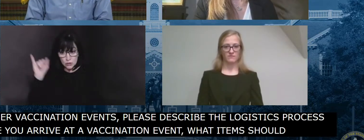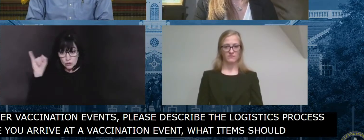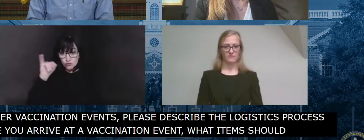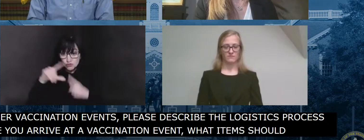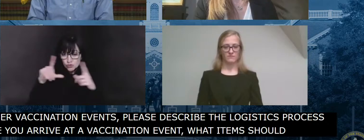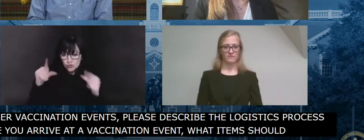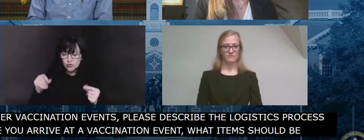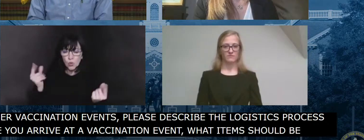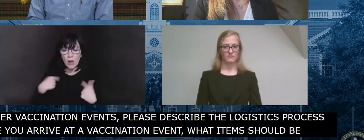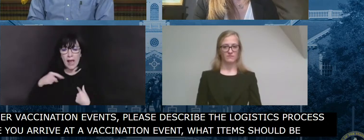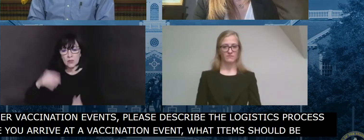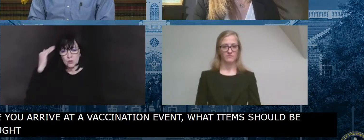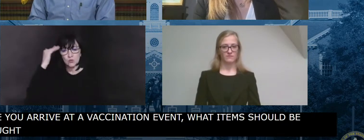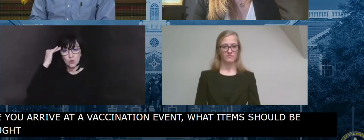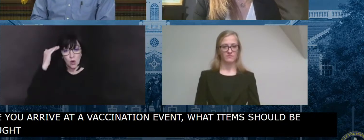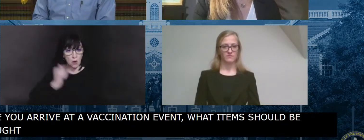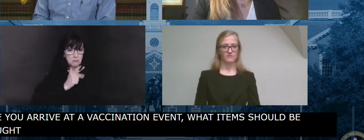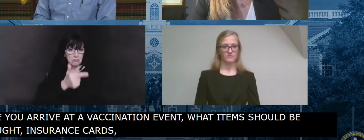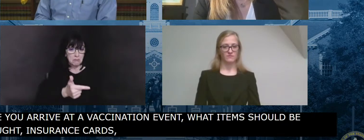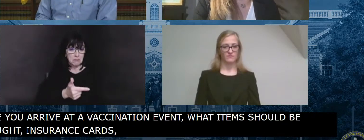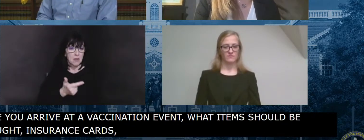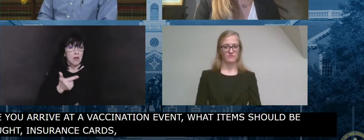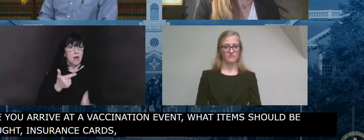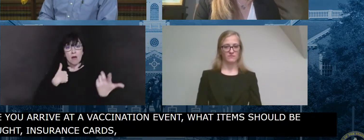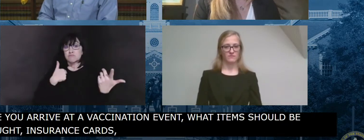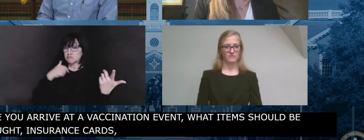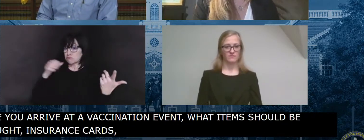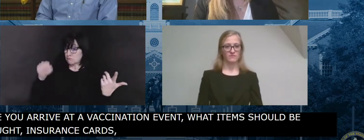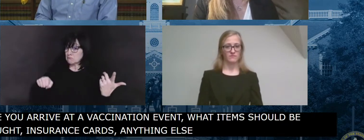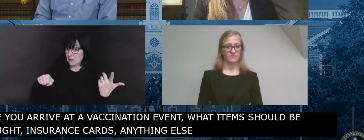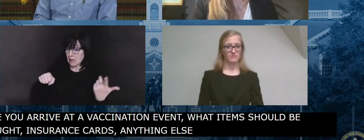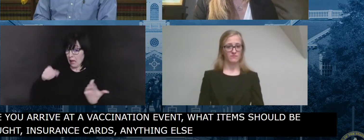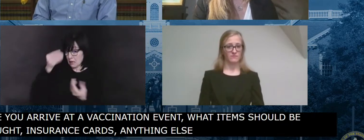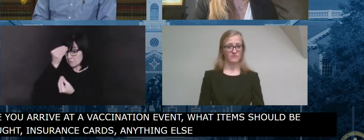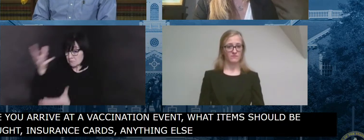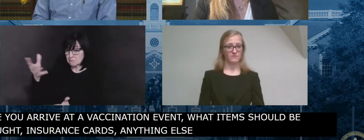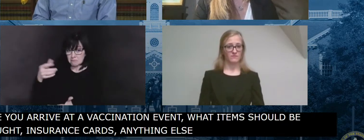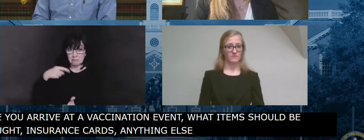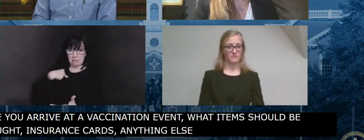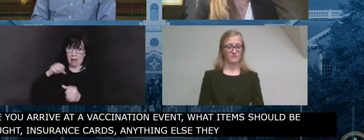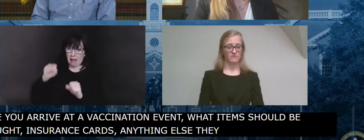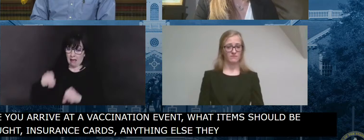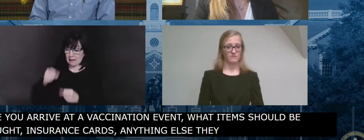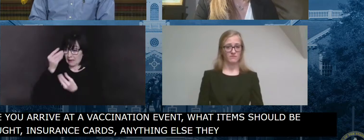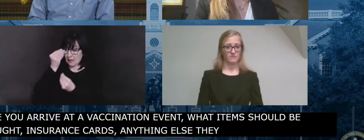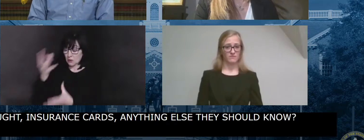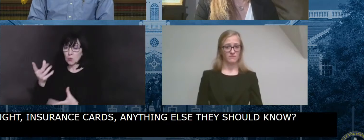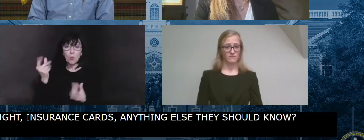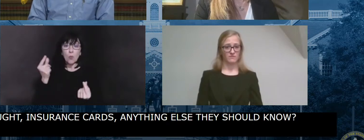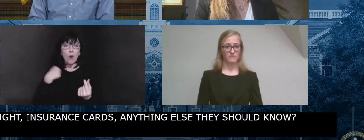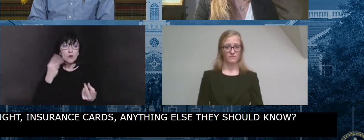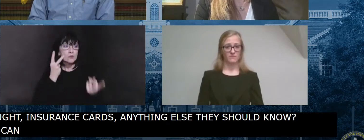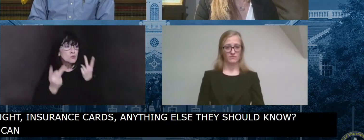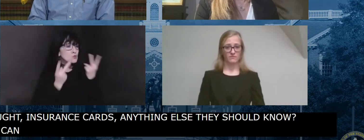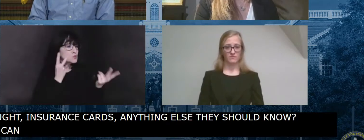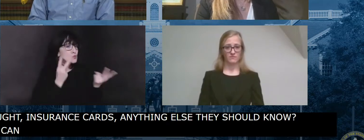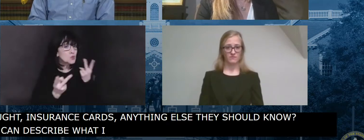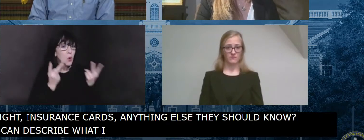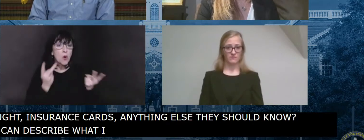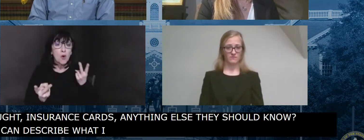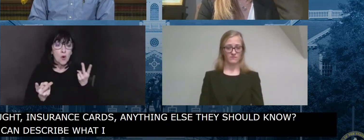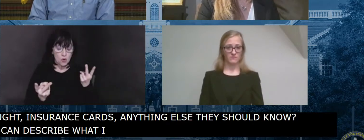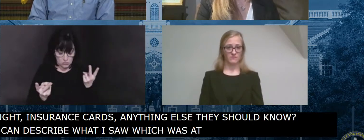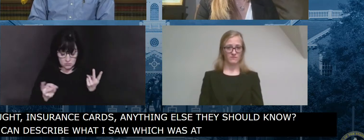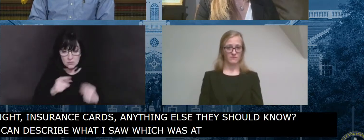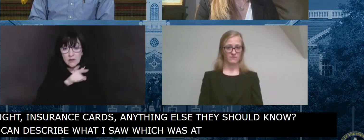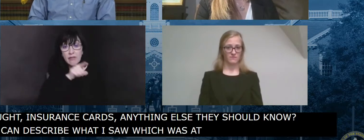know? Well, I could describe the what I saw, which was at a walk-up